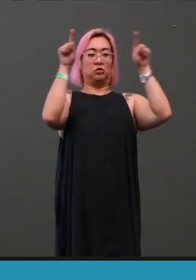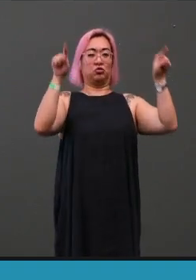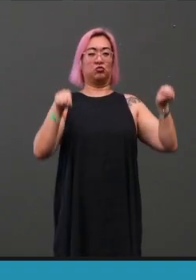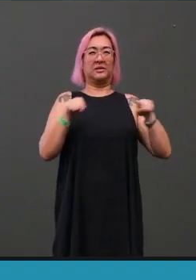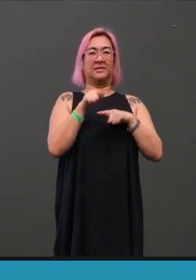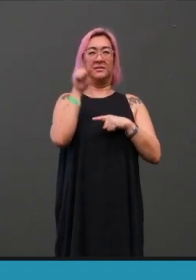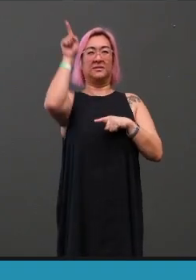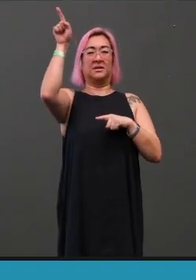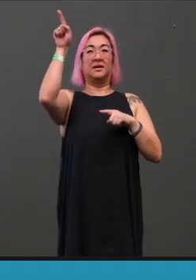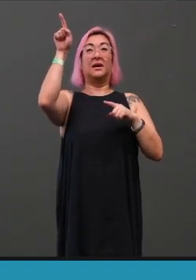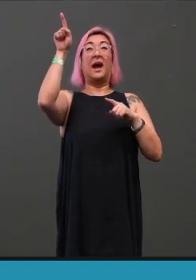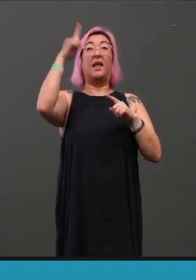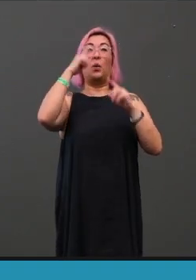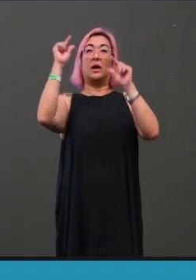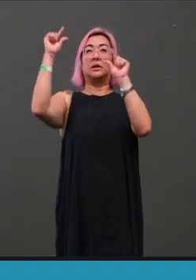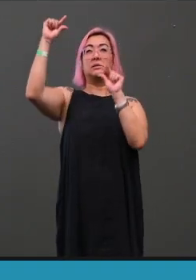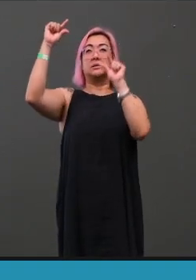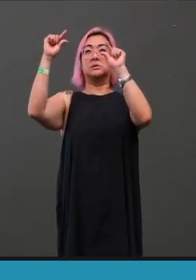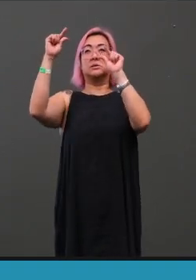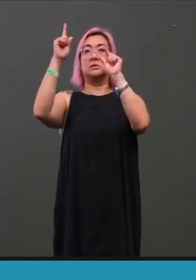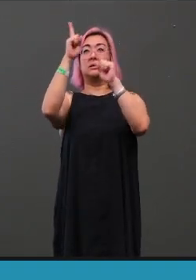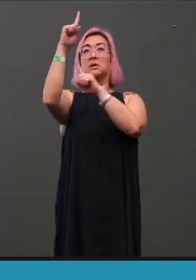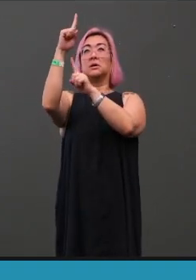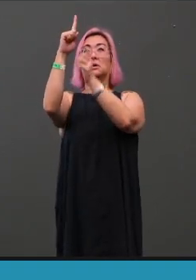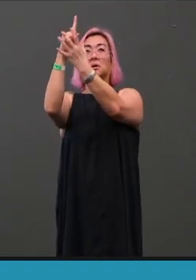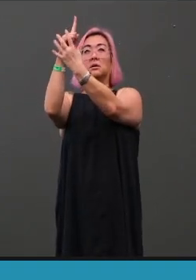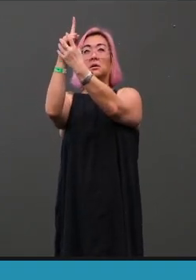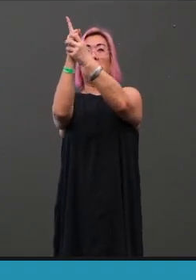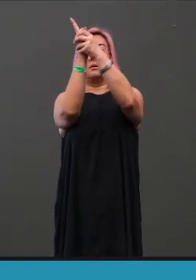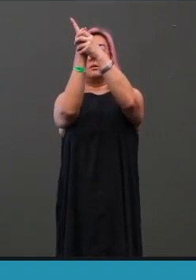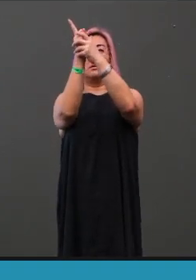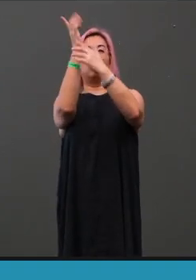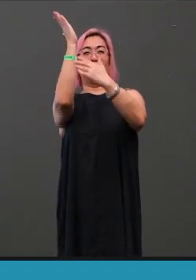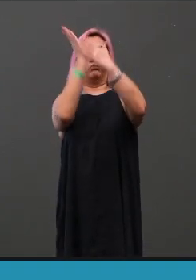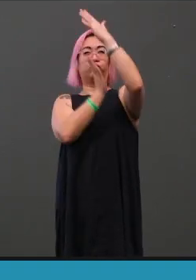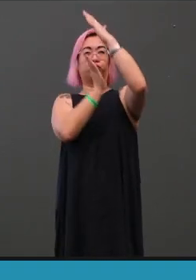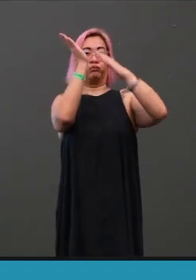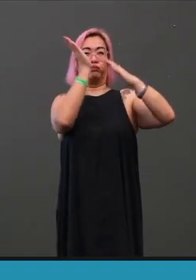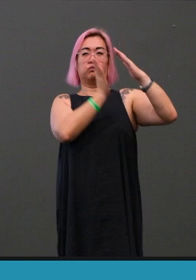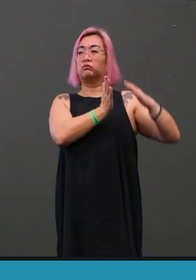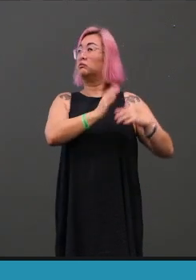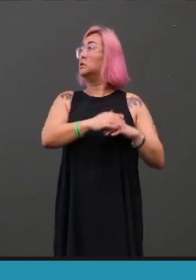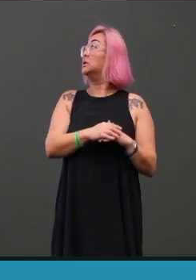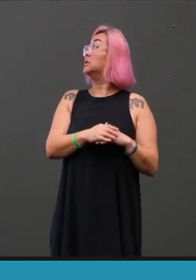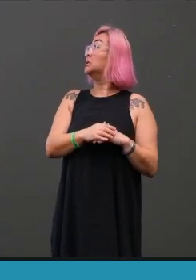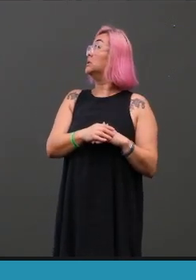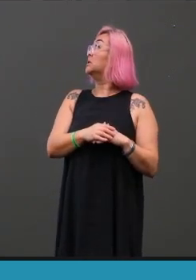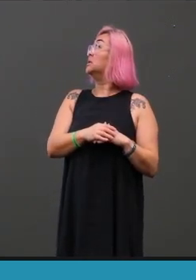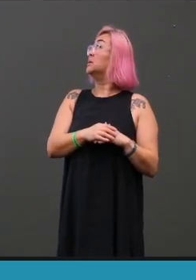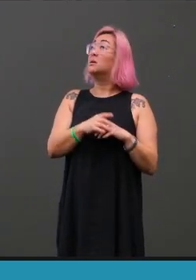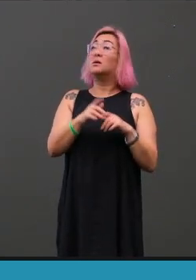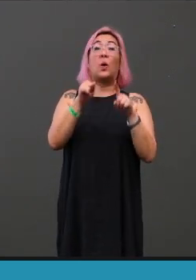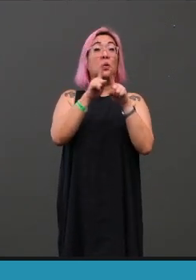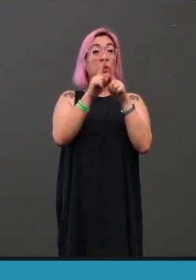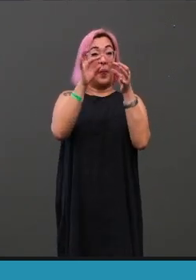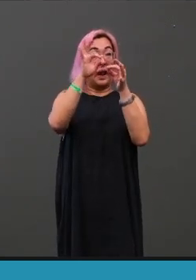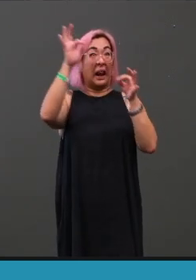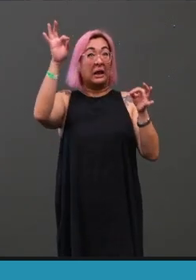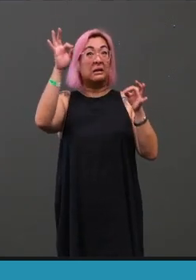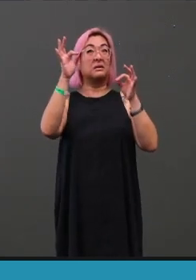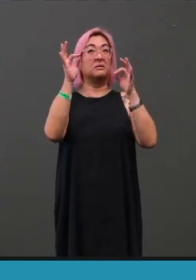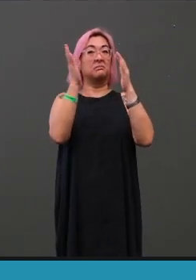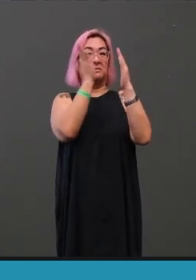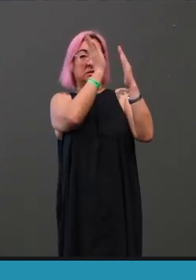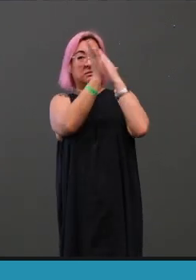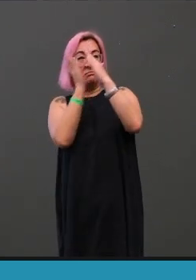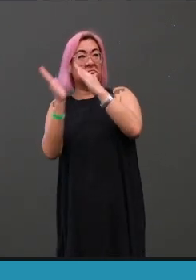rain. I also randomized the size and direction of the rain to give it a little bit more variation from the raindrops between them. And